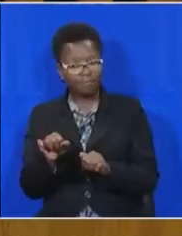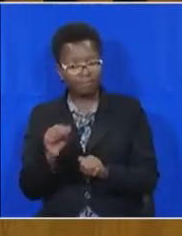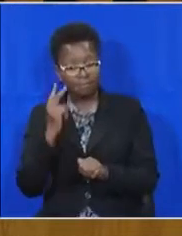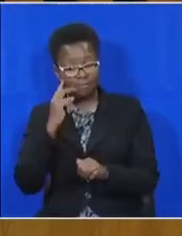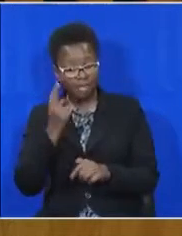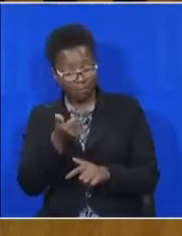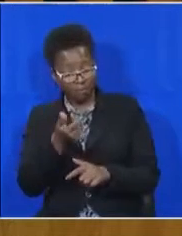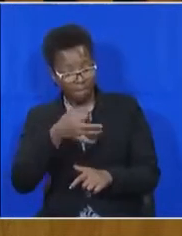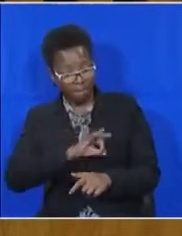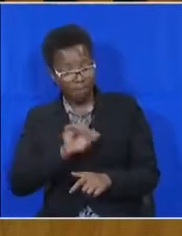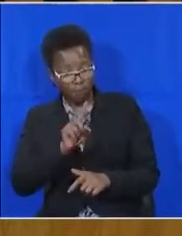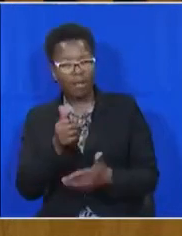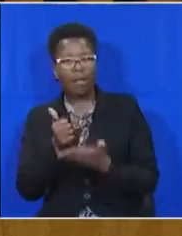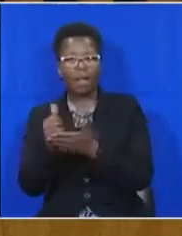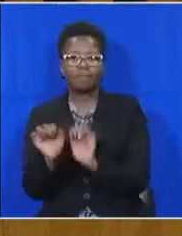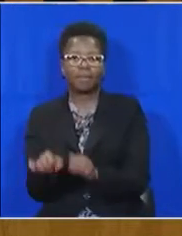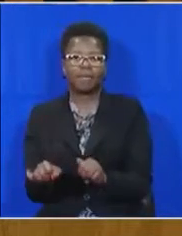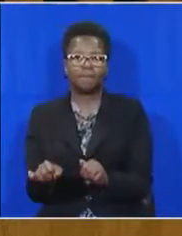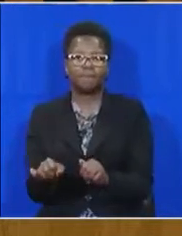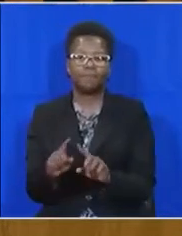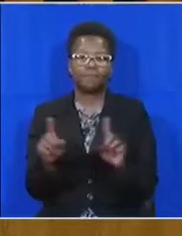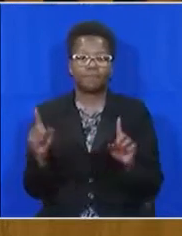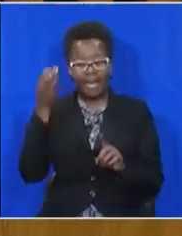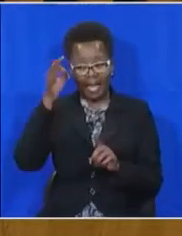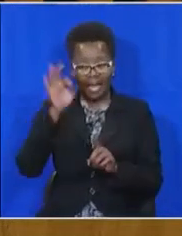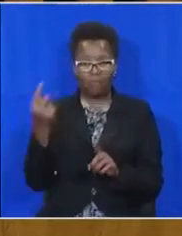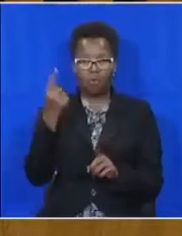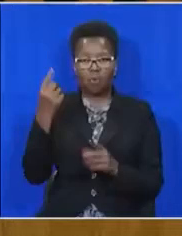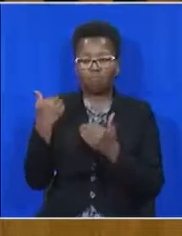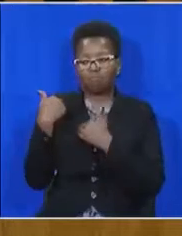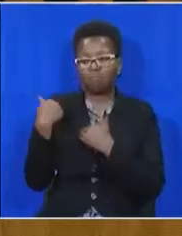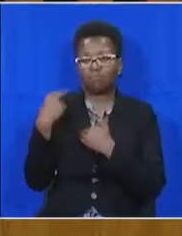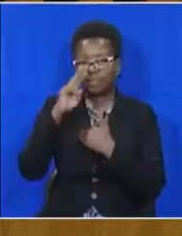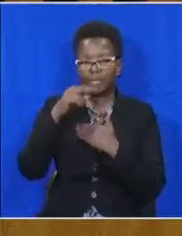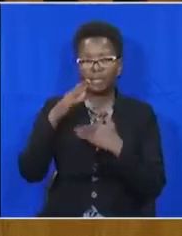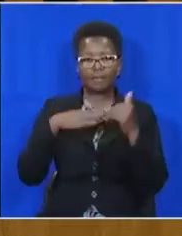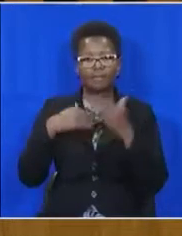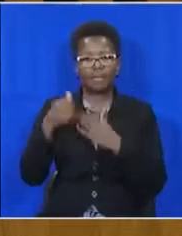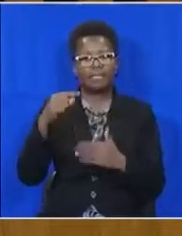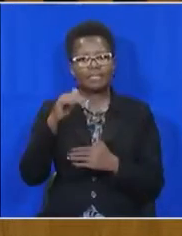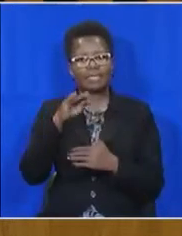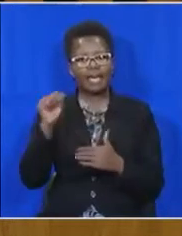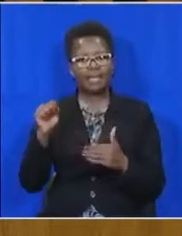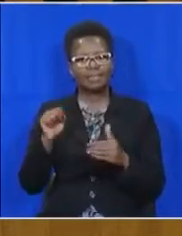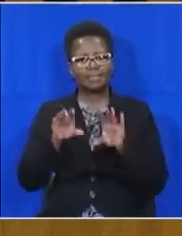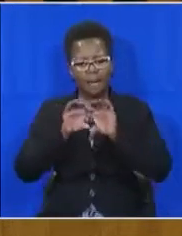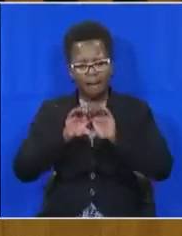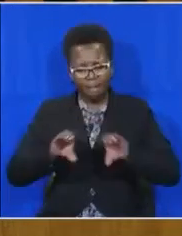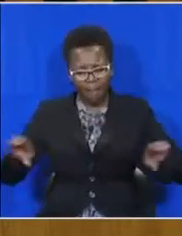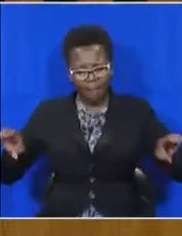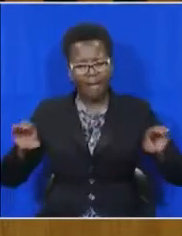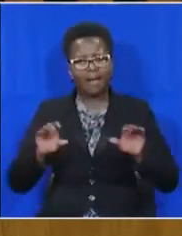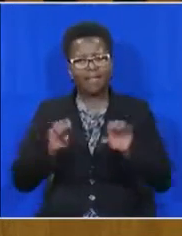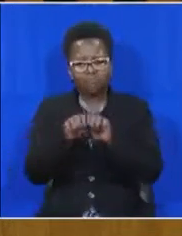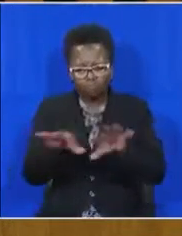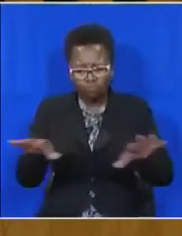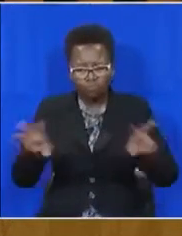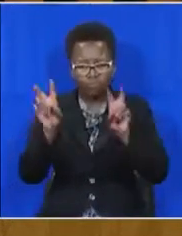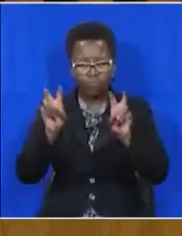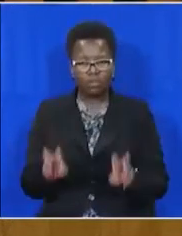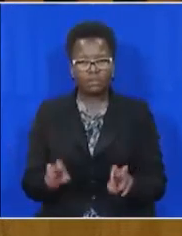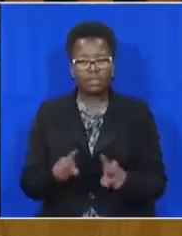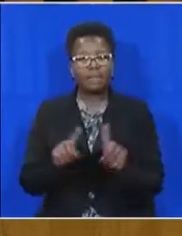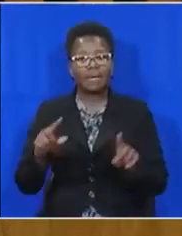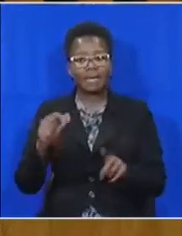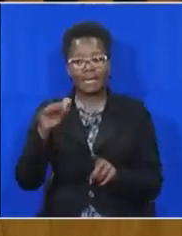there is the infrastructure that government wants to be the only one building for a gas economy, pipelines and storage and distribution networks. The gas utilization master